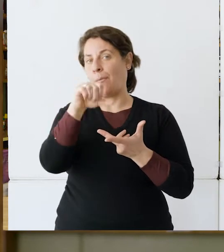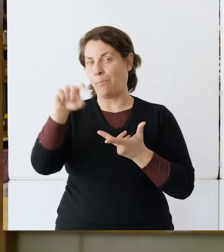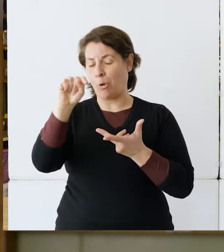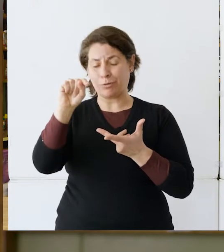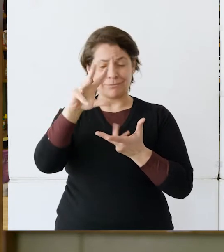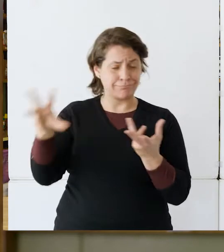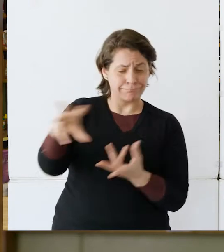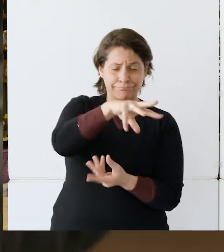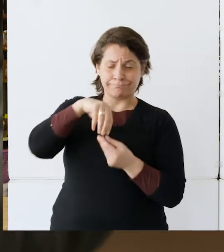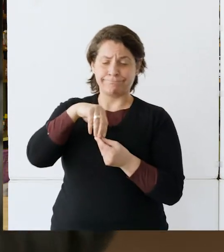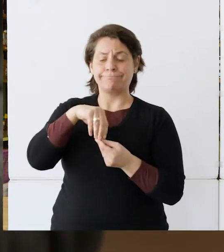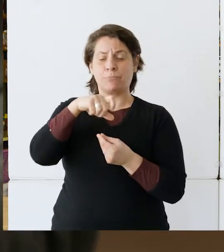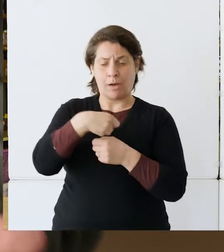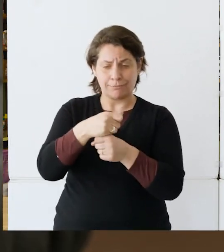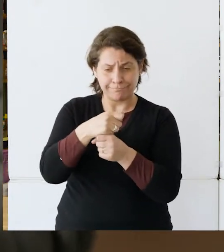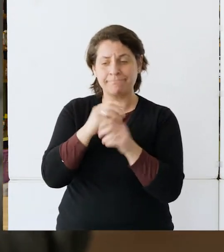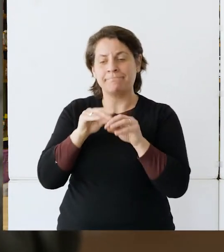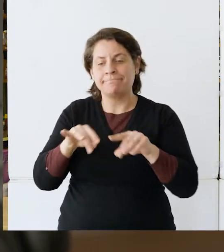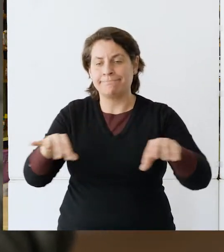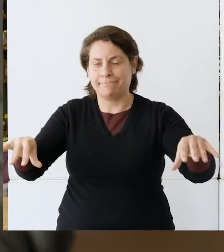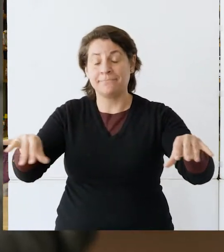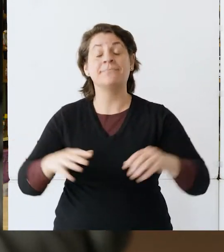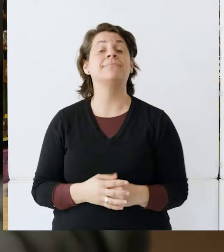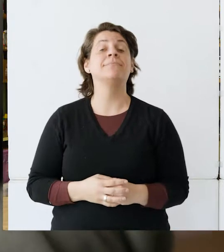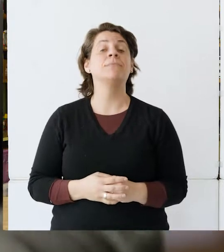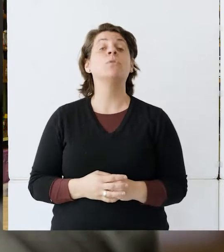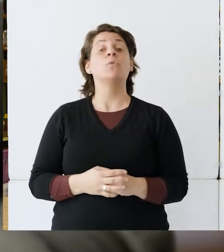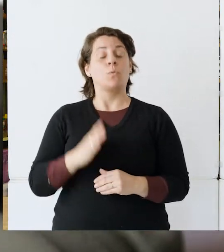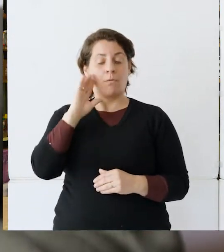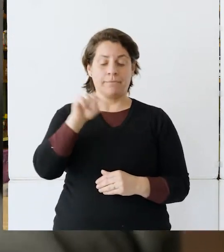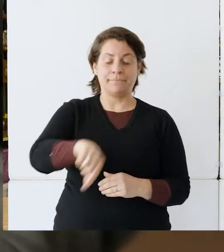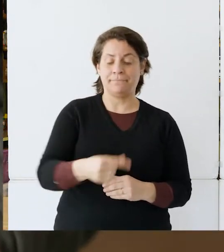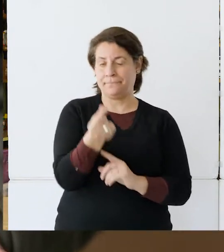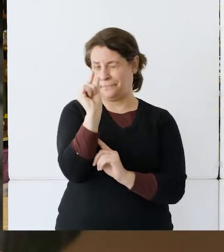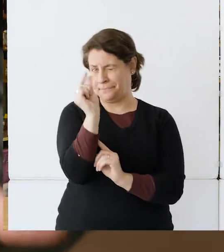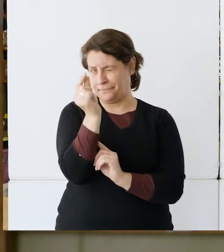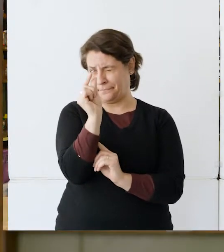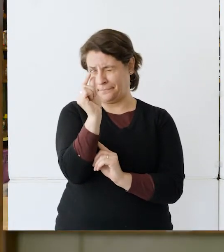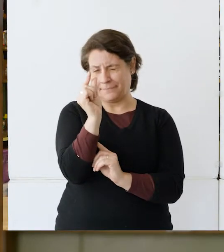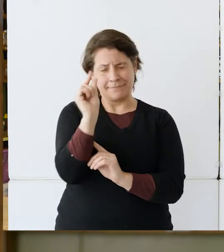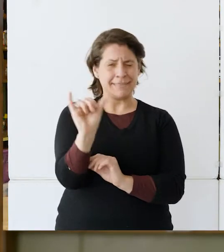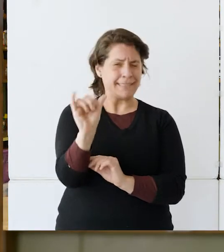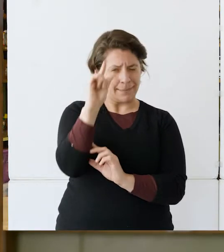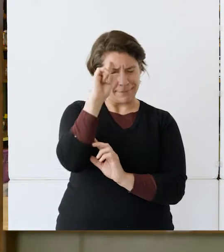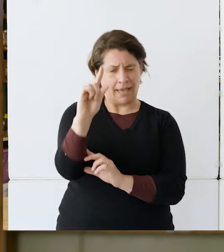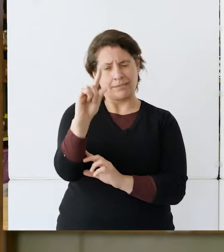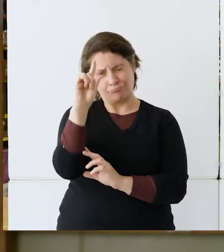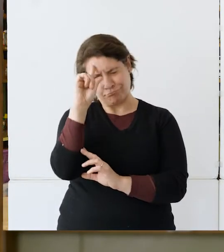And we're going to need to form it in the shape of a ball. So I'm going to first pinch it into a